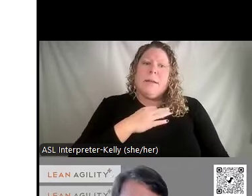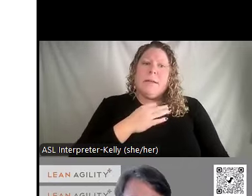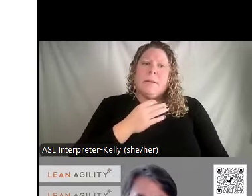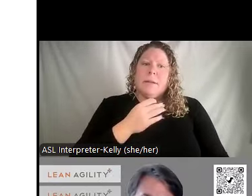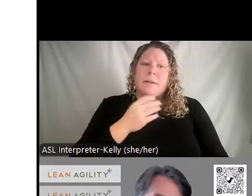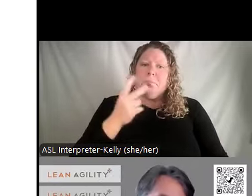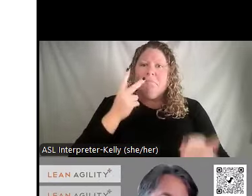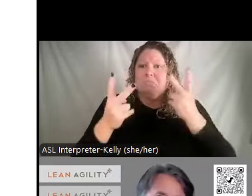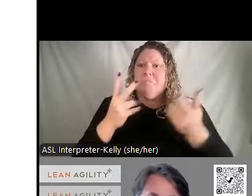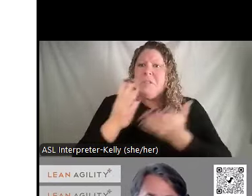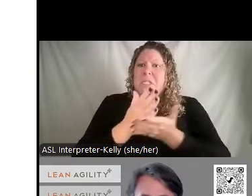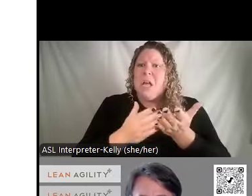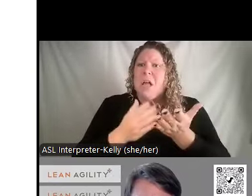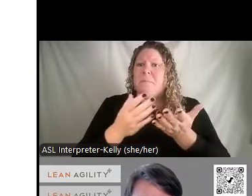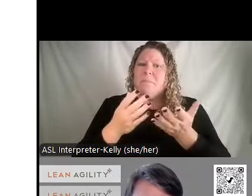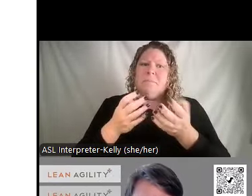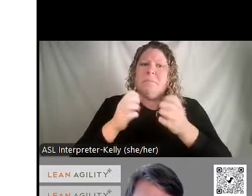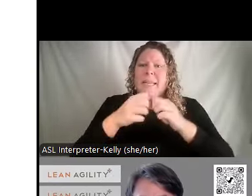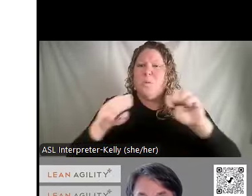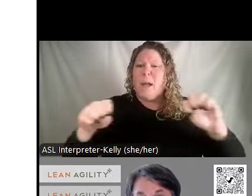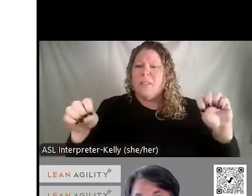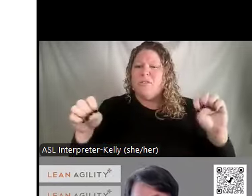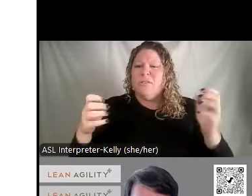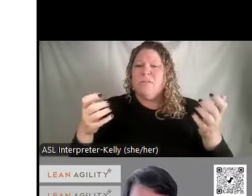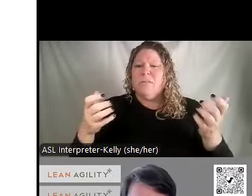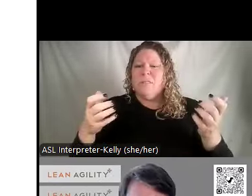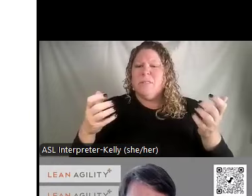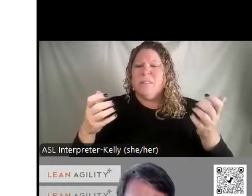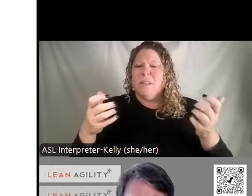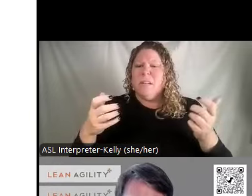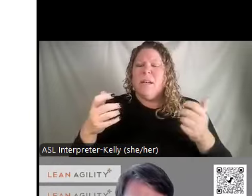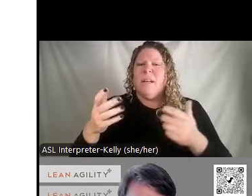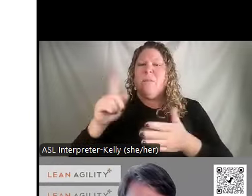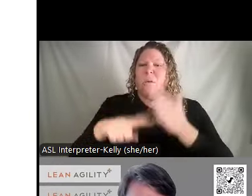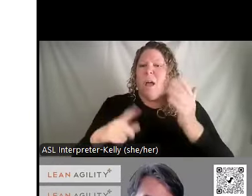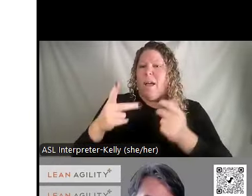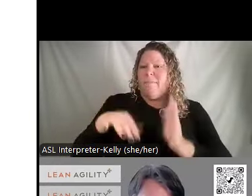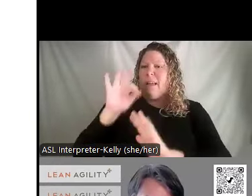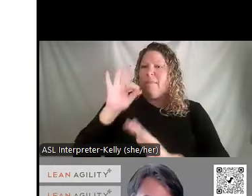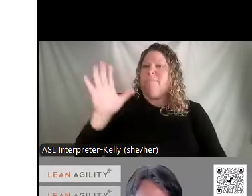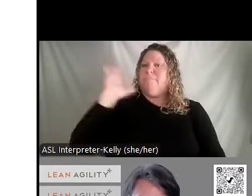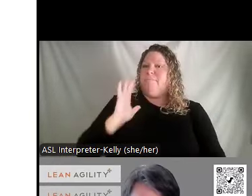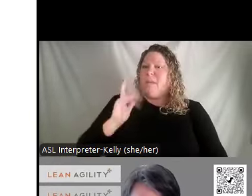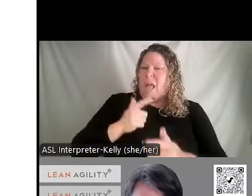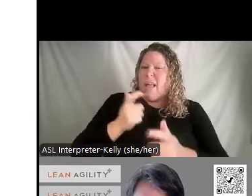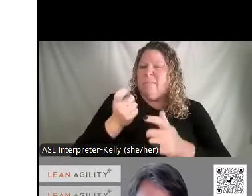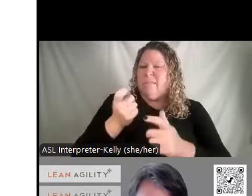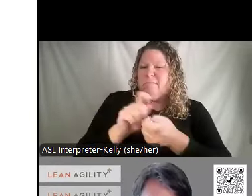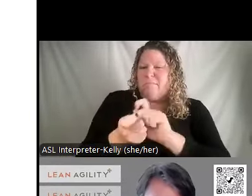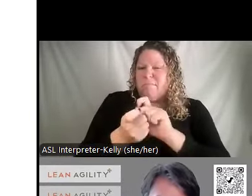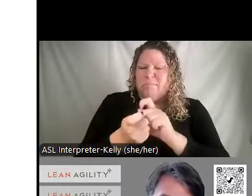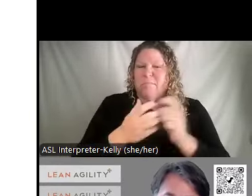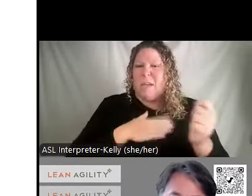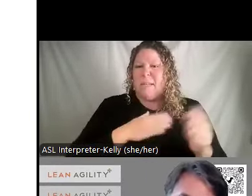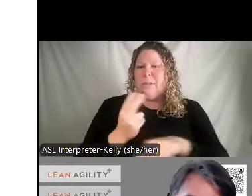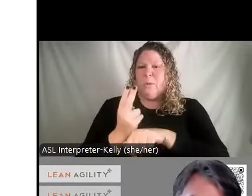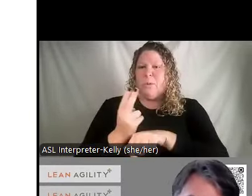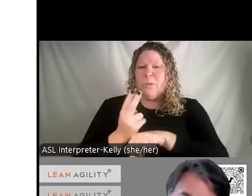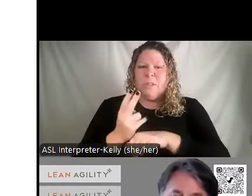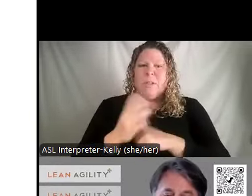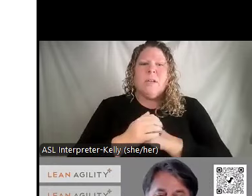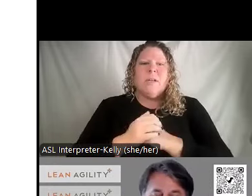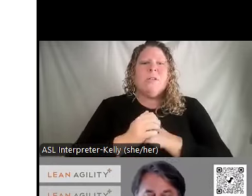past. I kind of modified some things I'd seen in the past to create what I call the results equation. The result that you're going to get, the sustained result you're going to